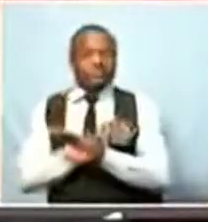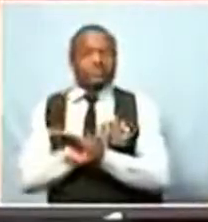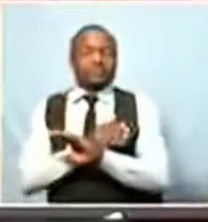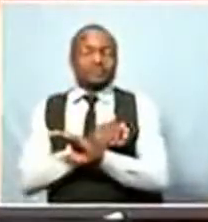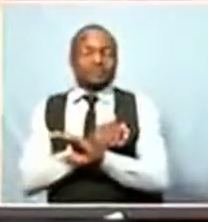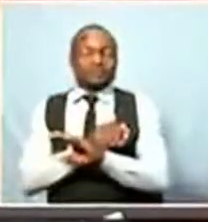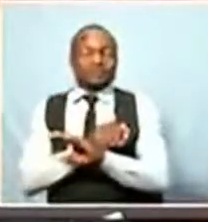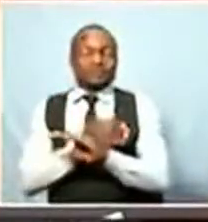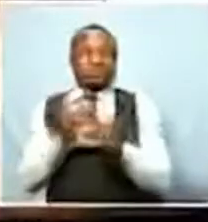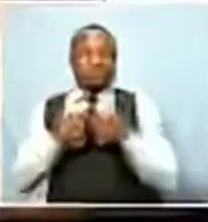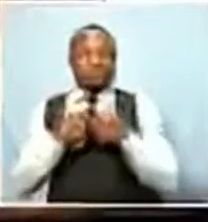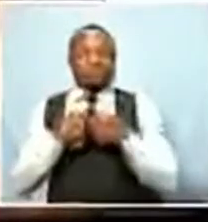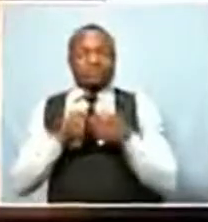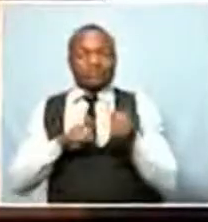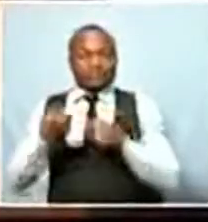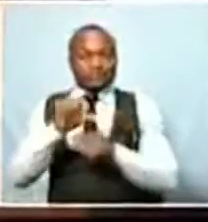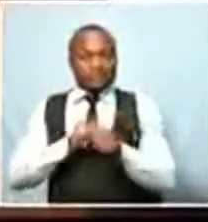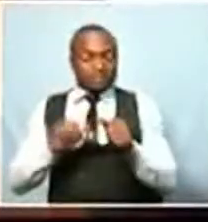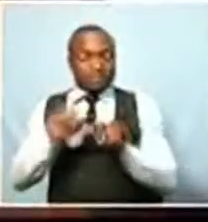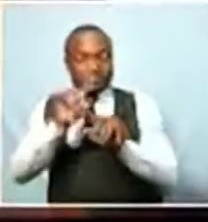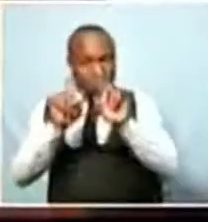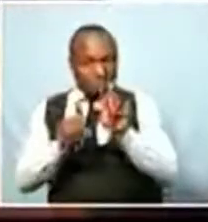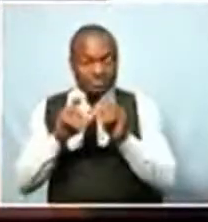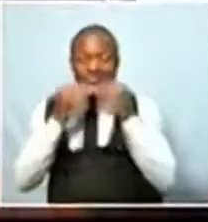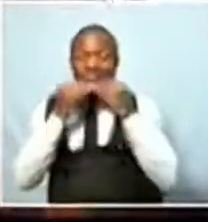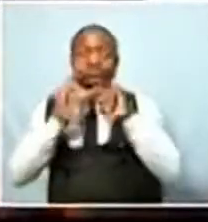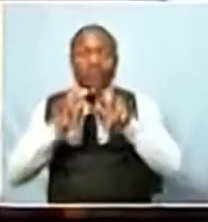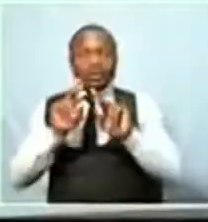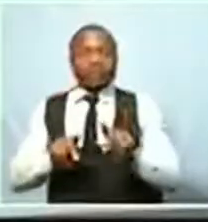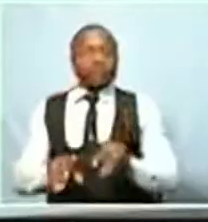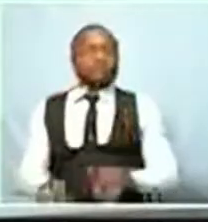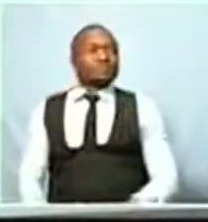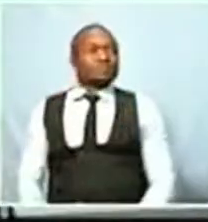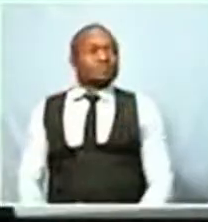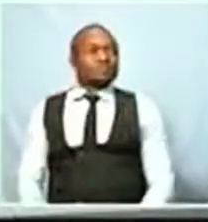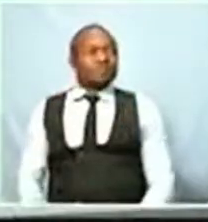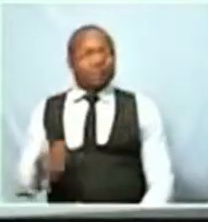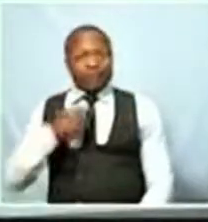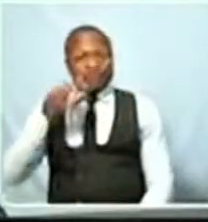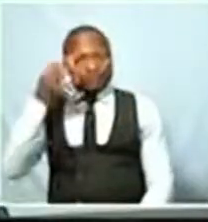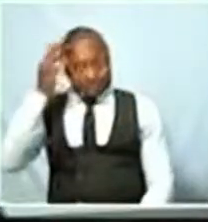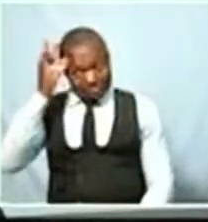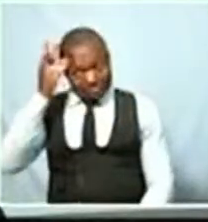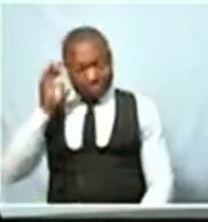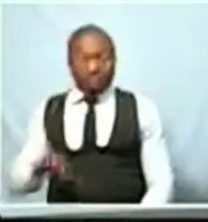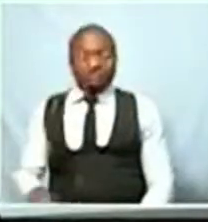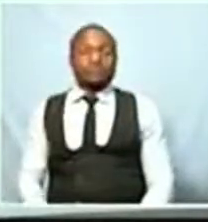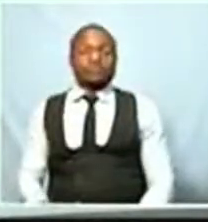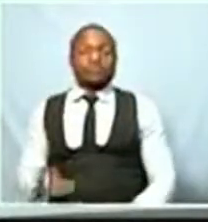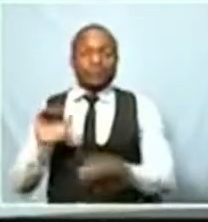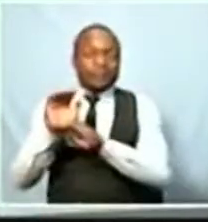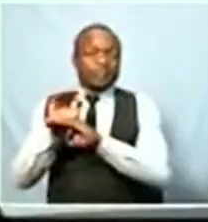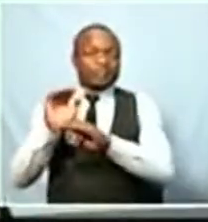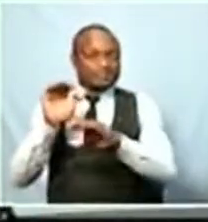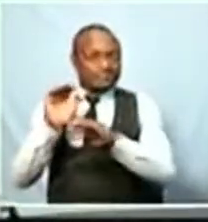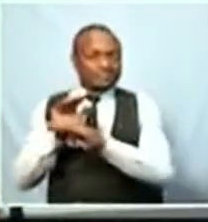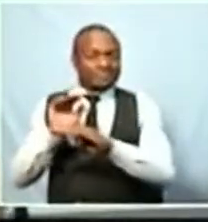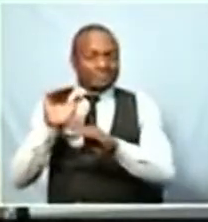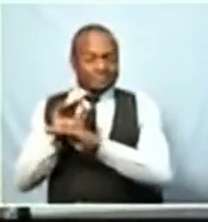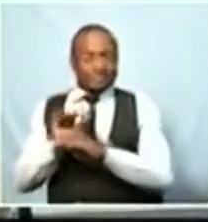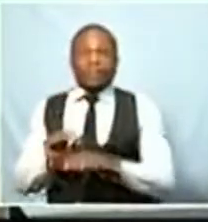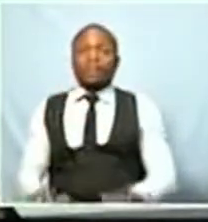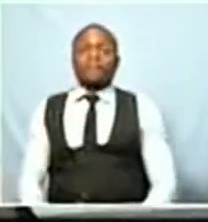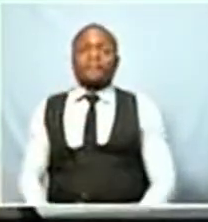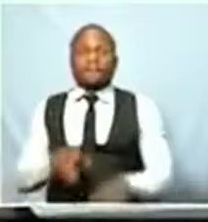set of queries. Thank you so much, Chair. I've taken note of the comments from